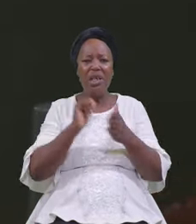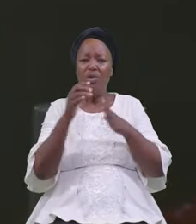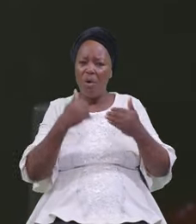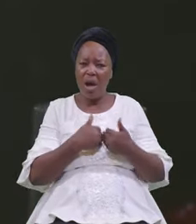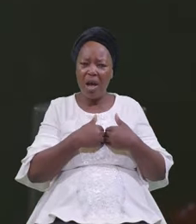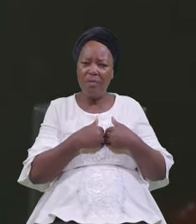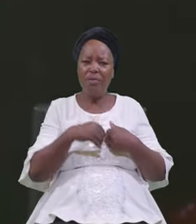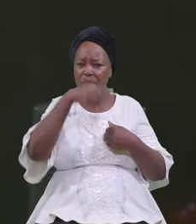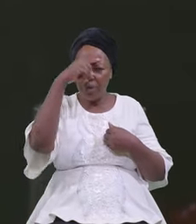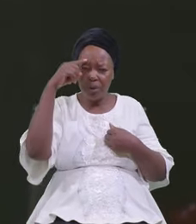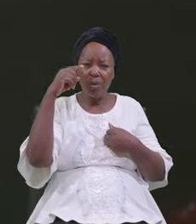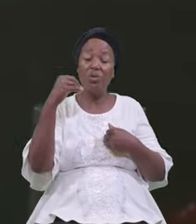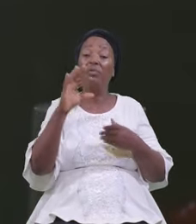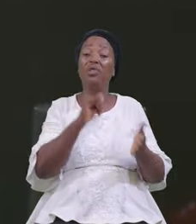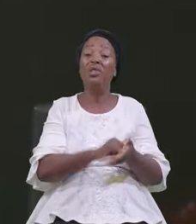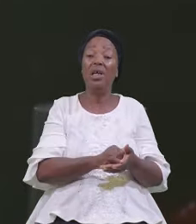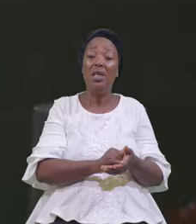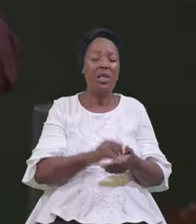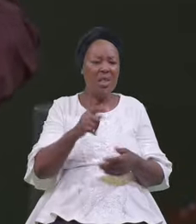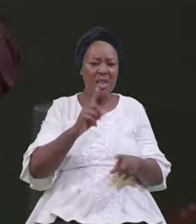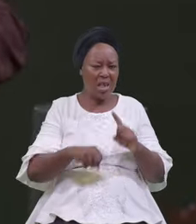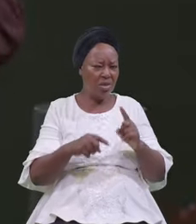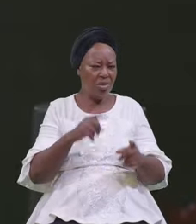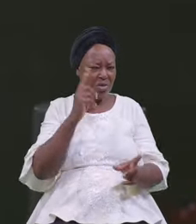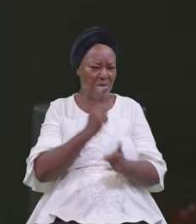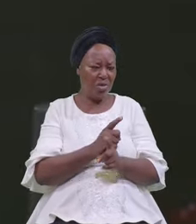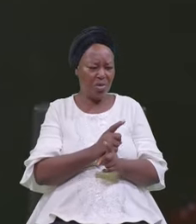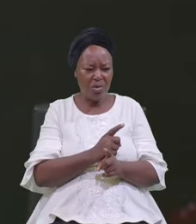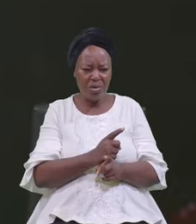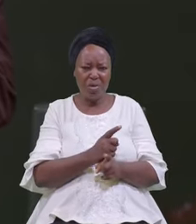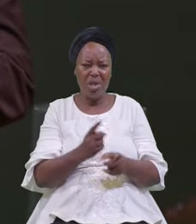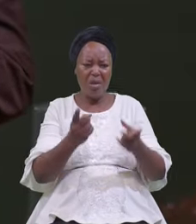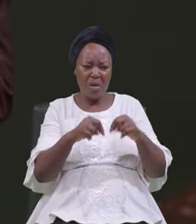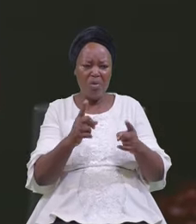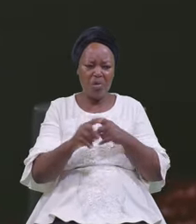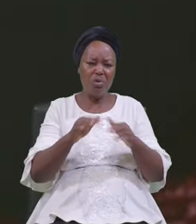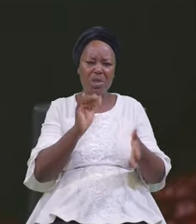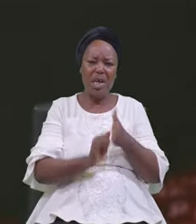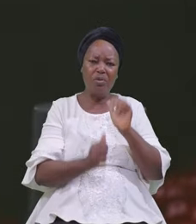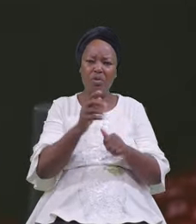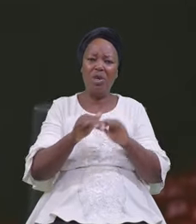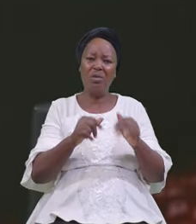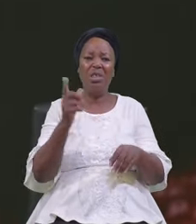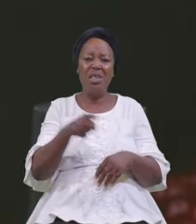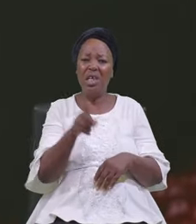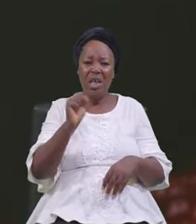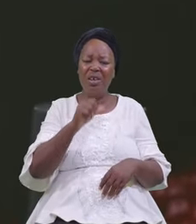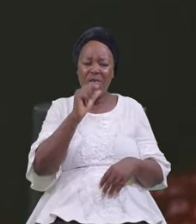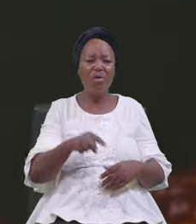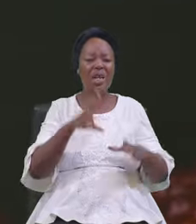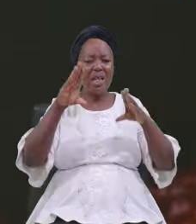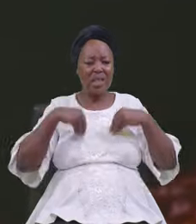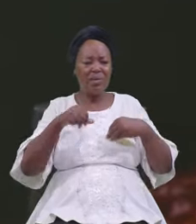have. Because of that, they cannot just say, "I support you. I approve of what you are doing." They cannot approve. They will